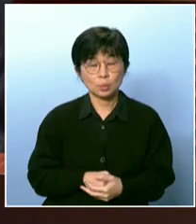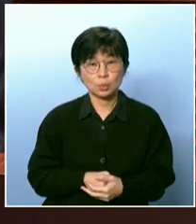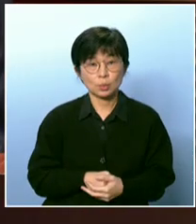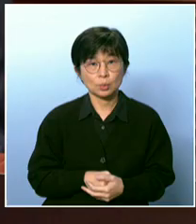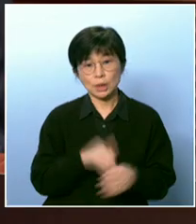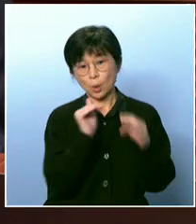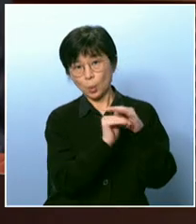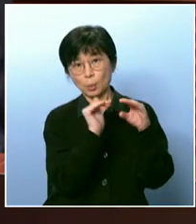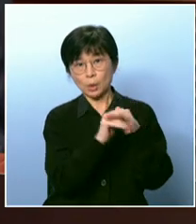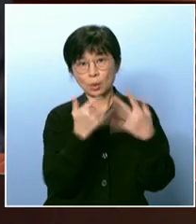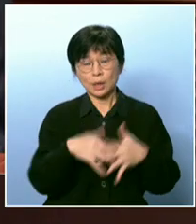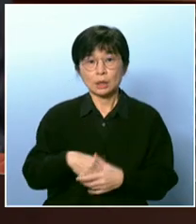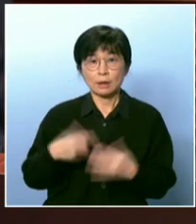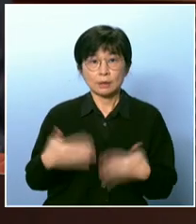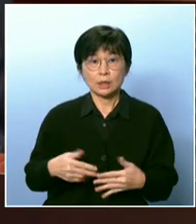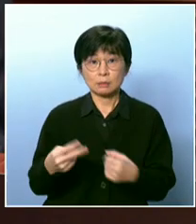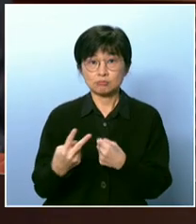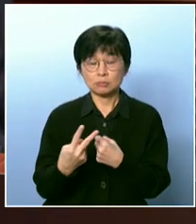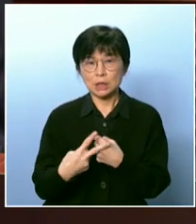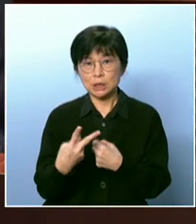start tendering for operators?